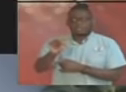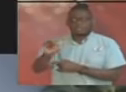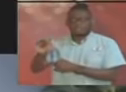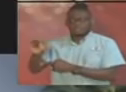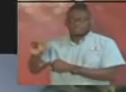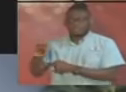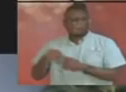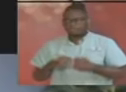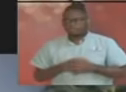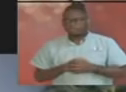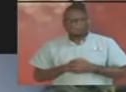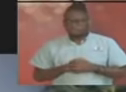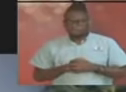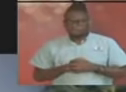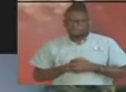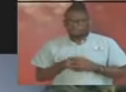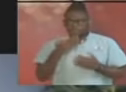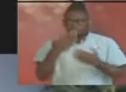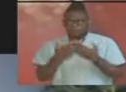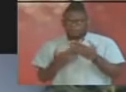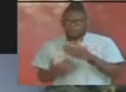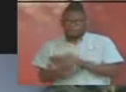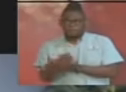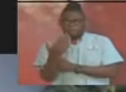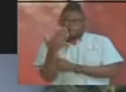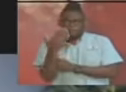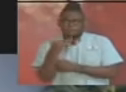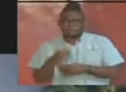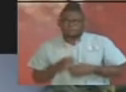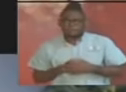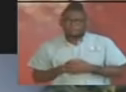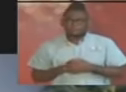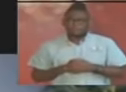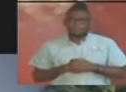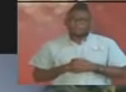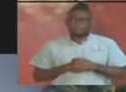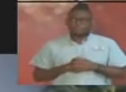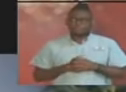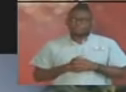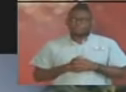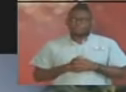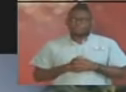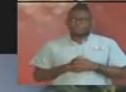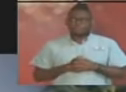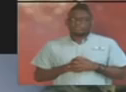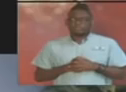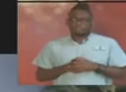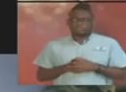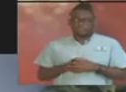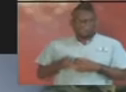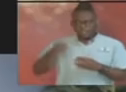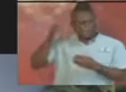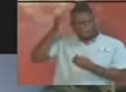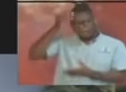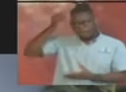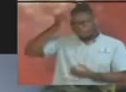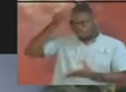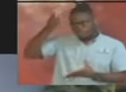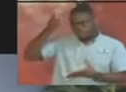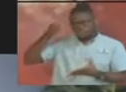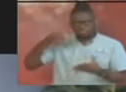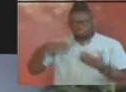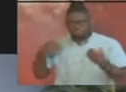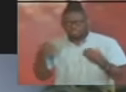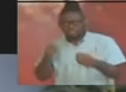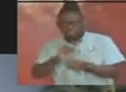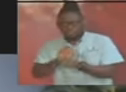morning, everyone. Crystal Wilson, TTT Limited. According to the clinical update, COVID-19 positive cases are